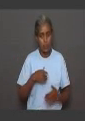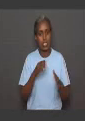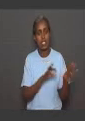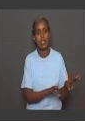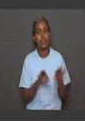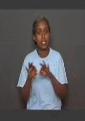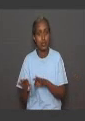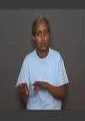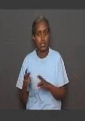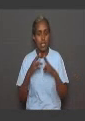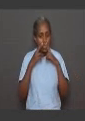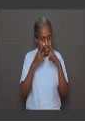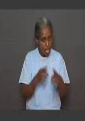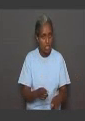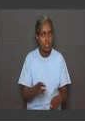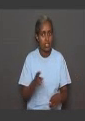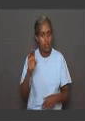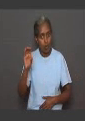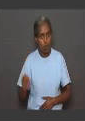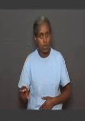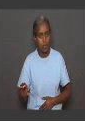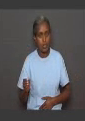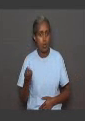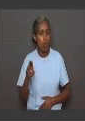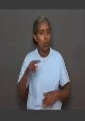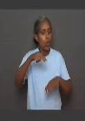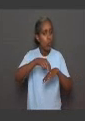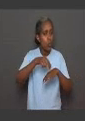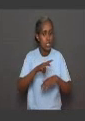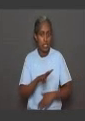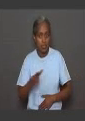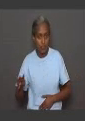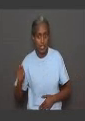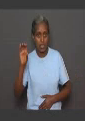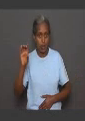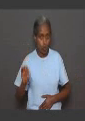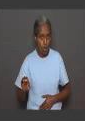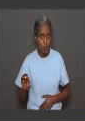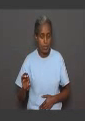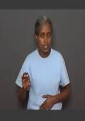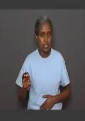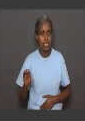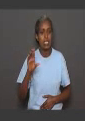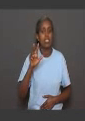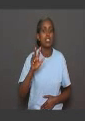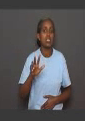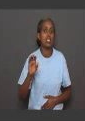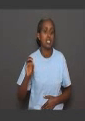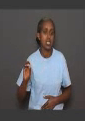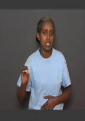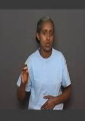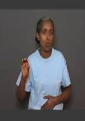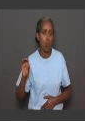Next, we substitute the answer column, or constant vector column,